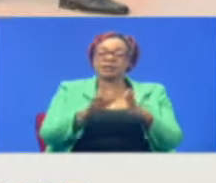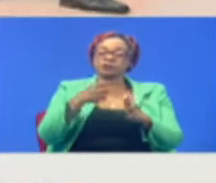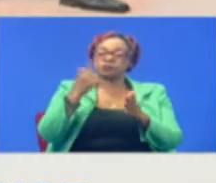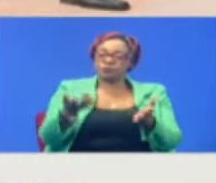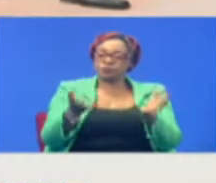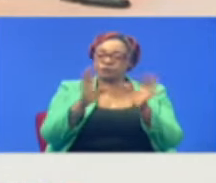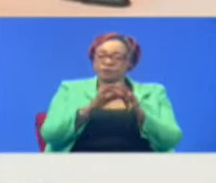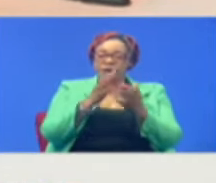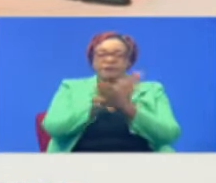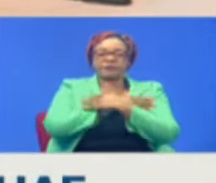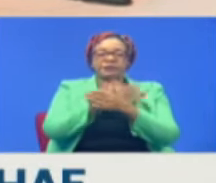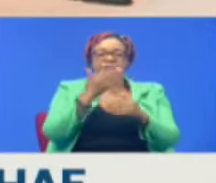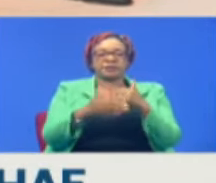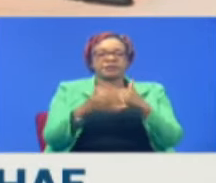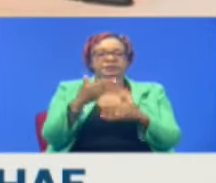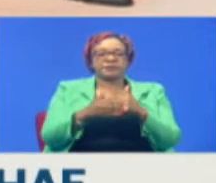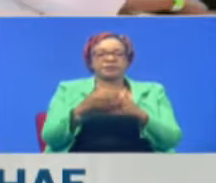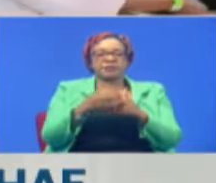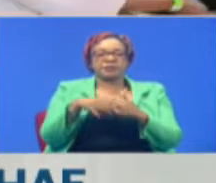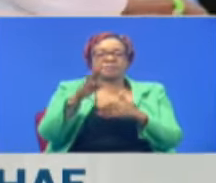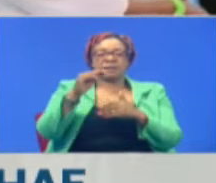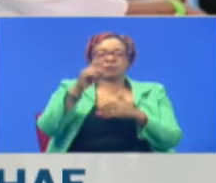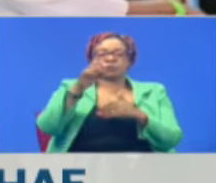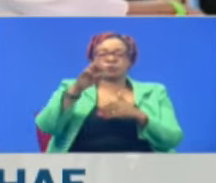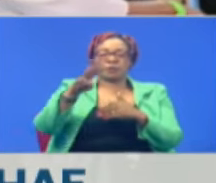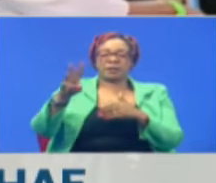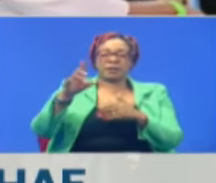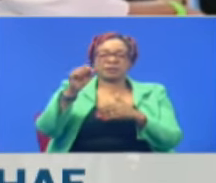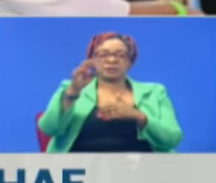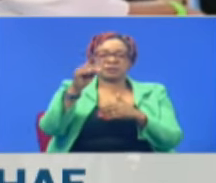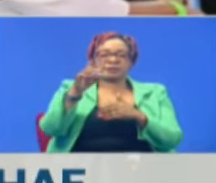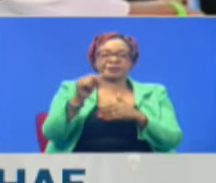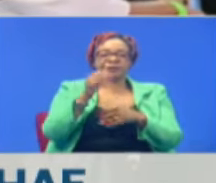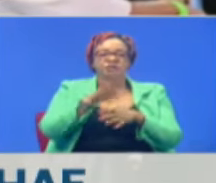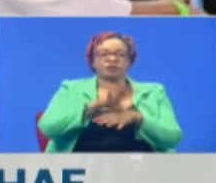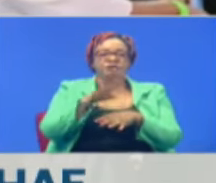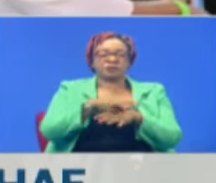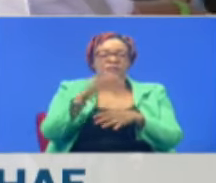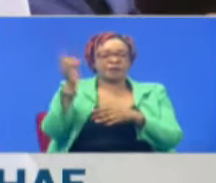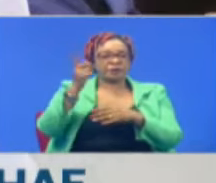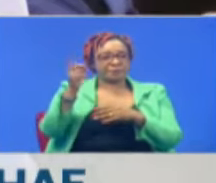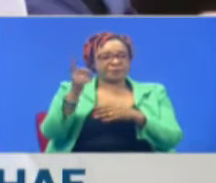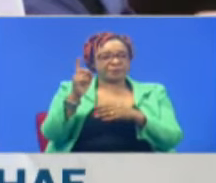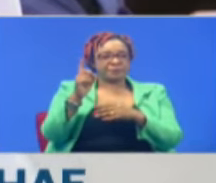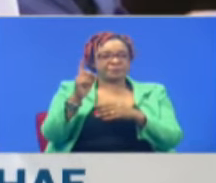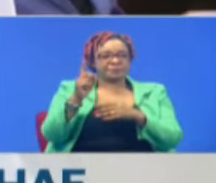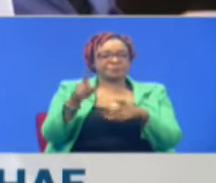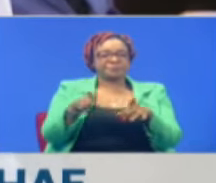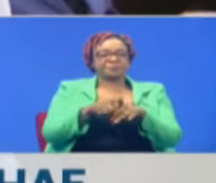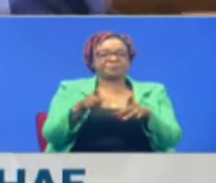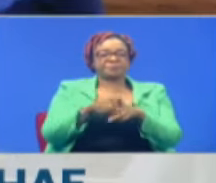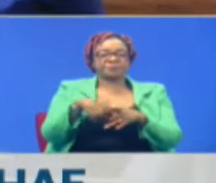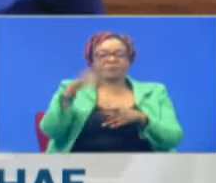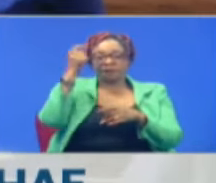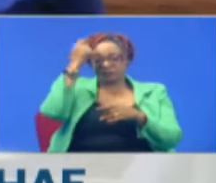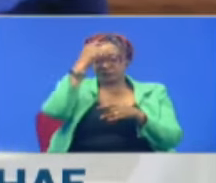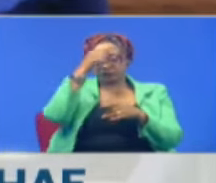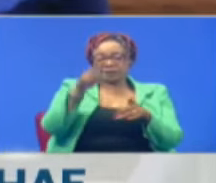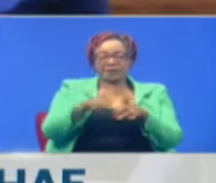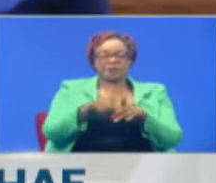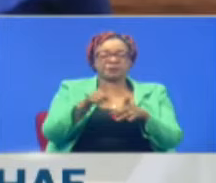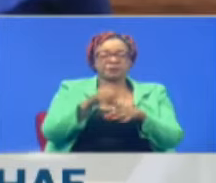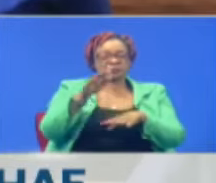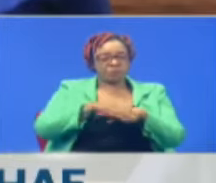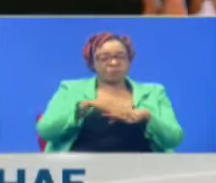friends and relatives at the Maxwell SDA Church in Nairobi. Raila remembered Nyachai as an efficient man,